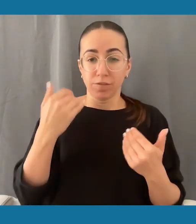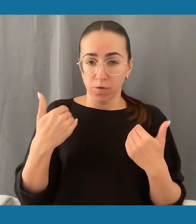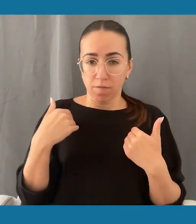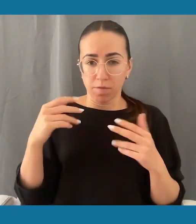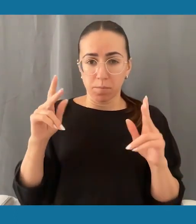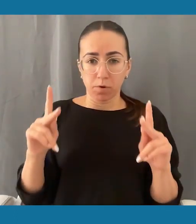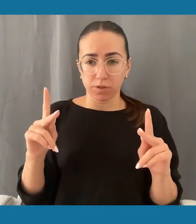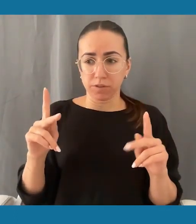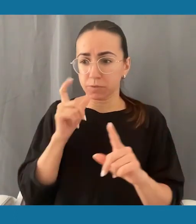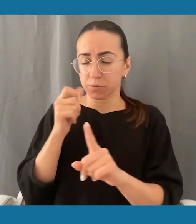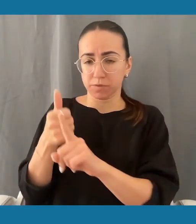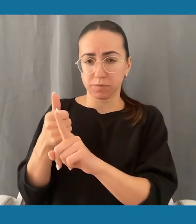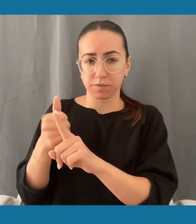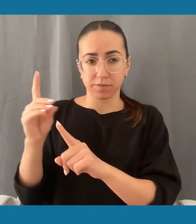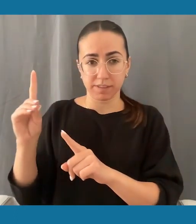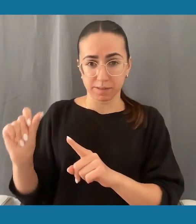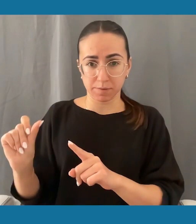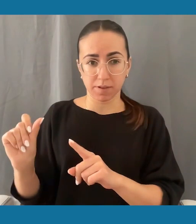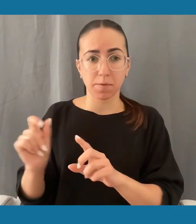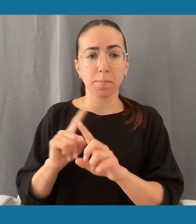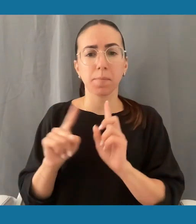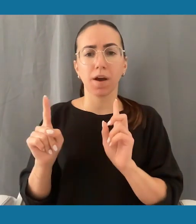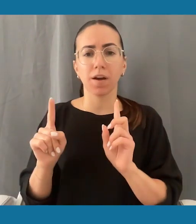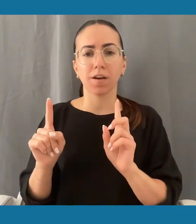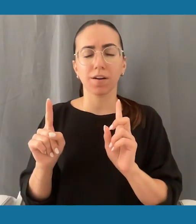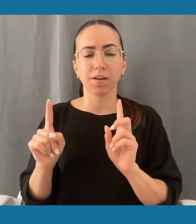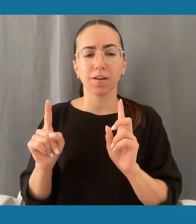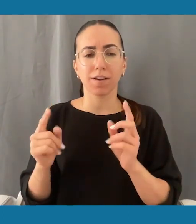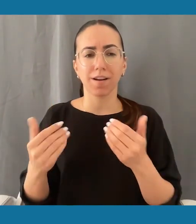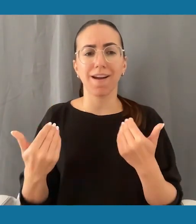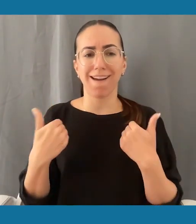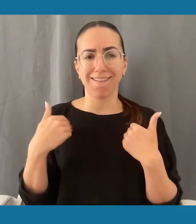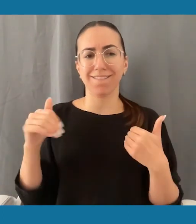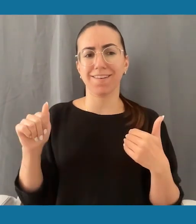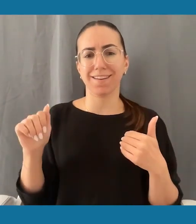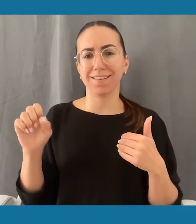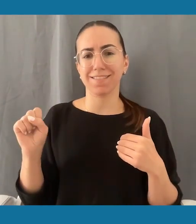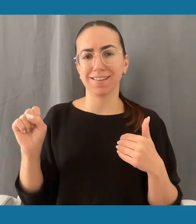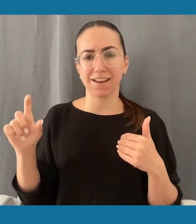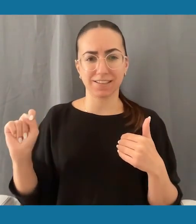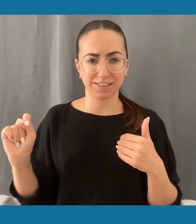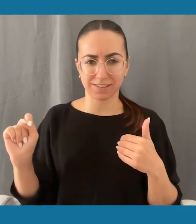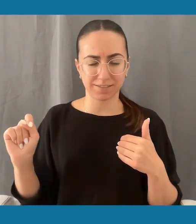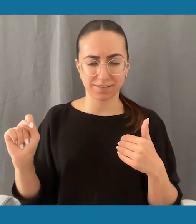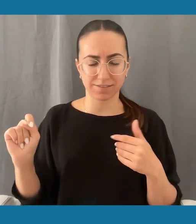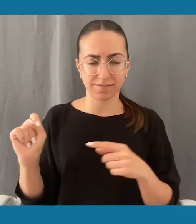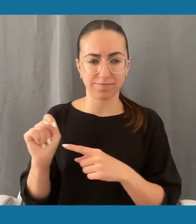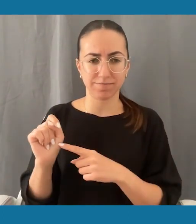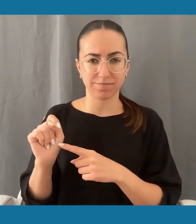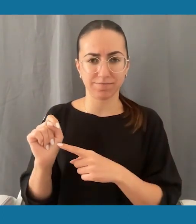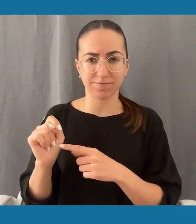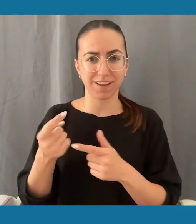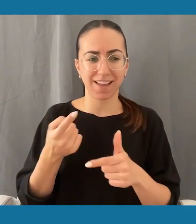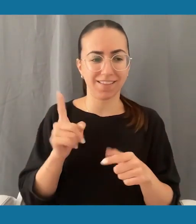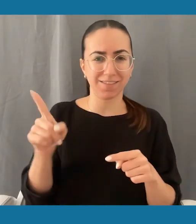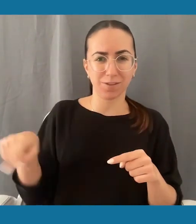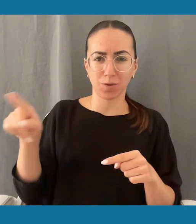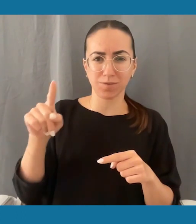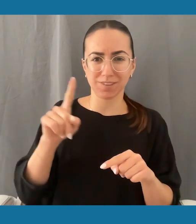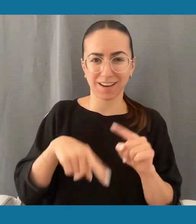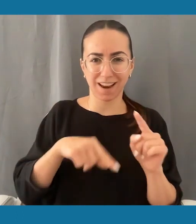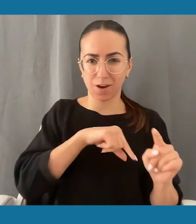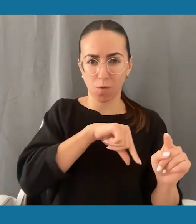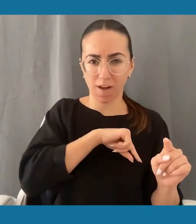has a disability, but they have assets and you cannot meet the asset test to qualify for